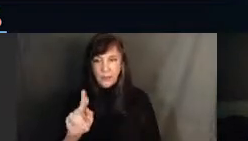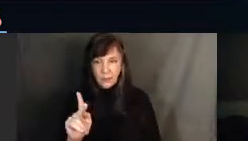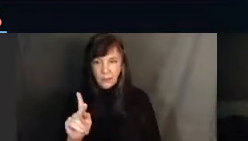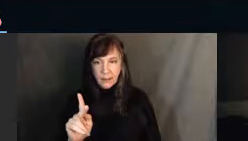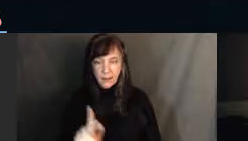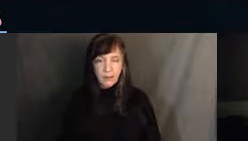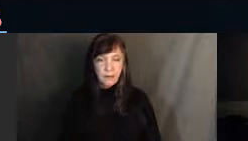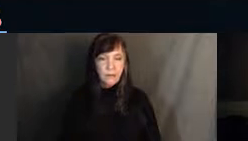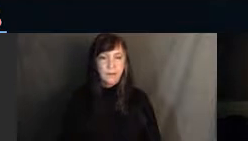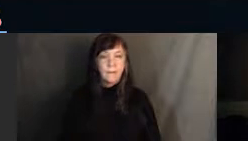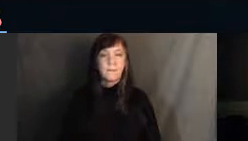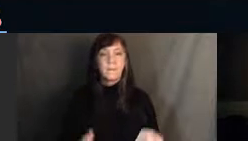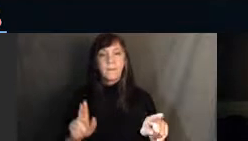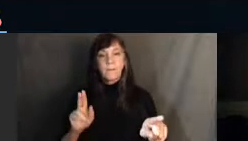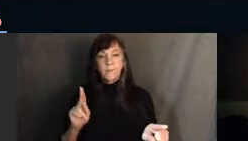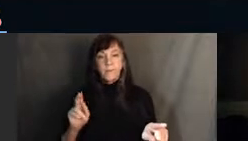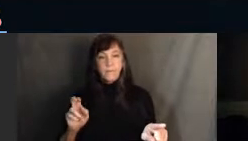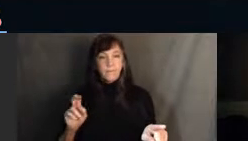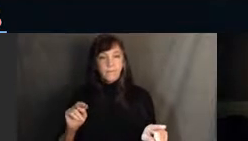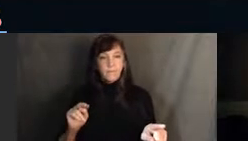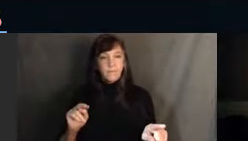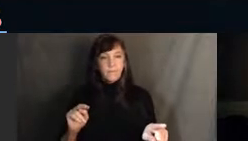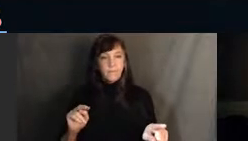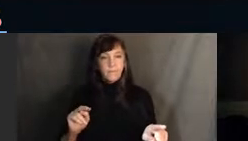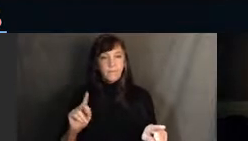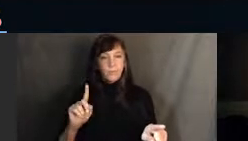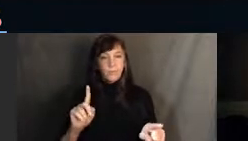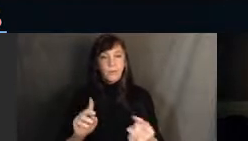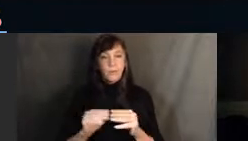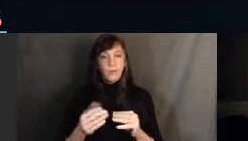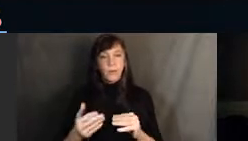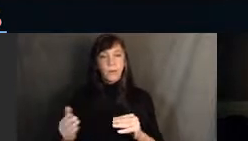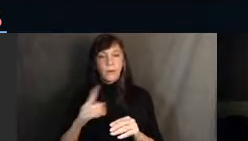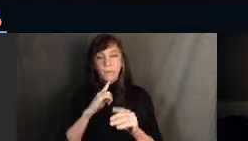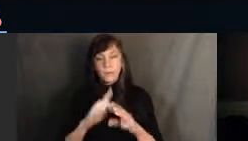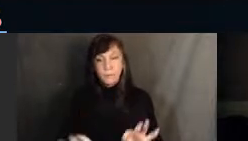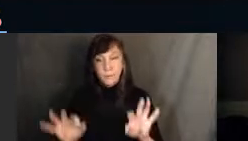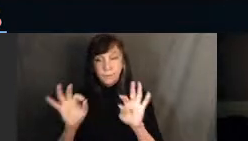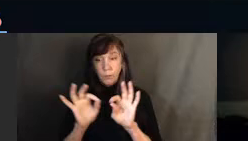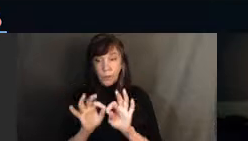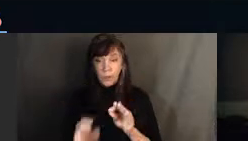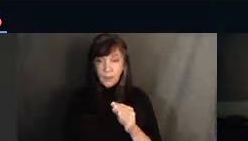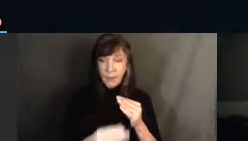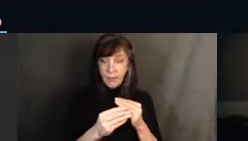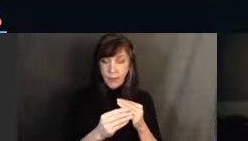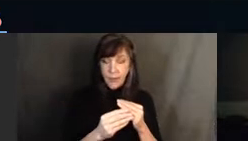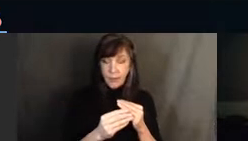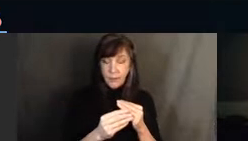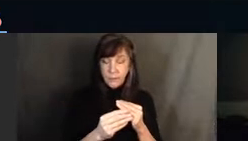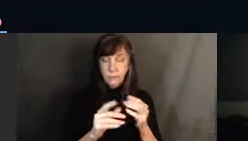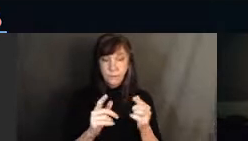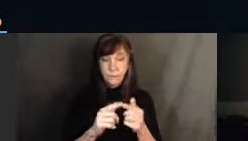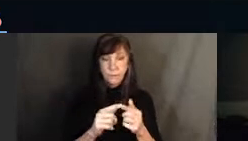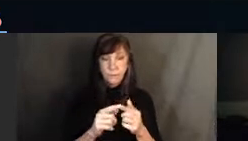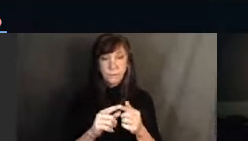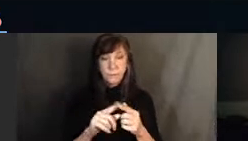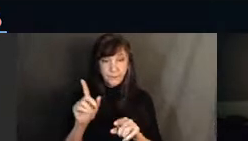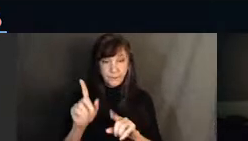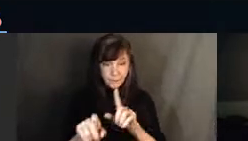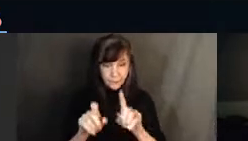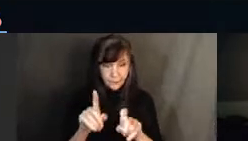One other thing I think that's really important to piggyback off of these questions that members